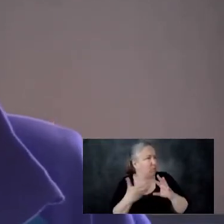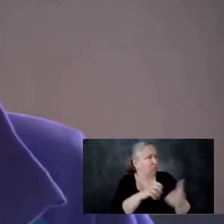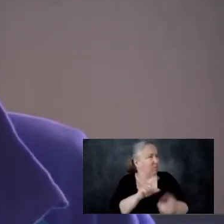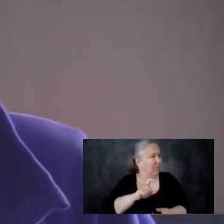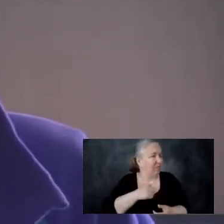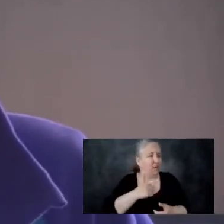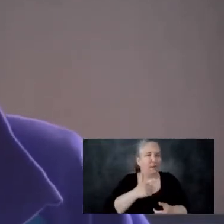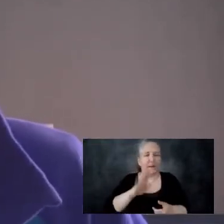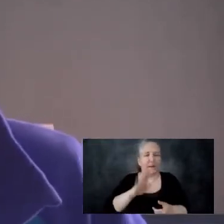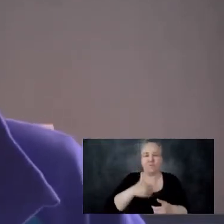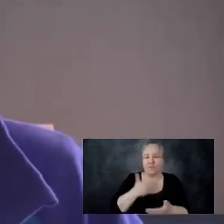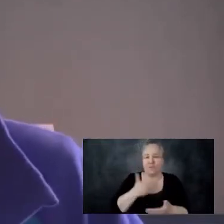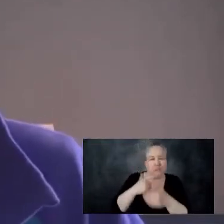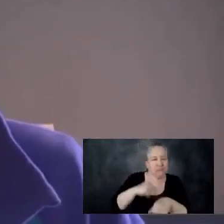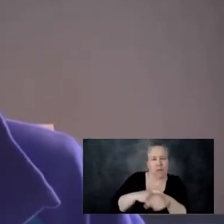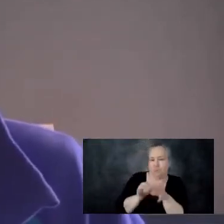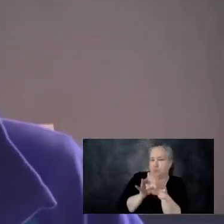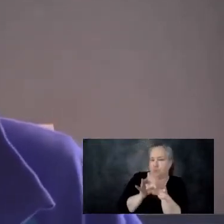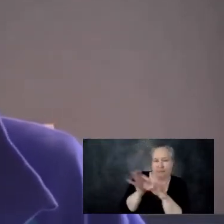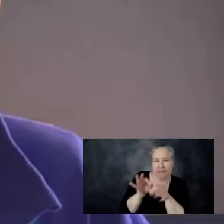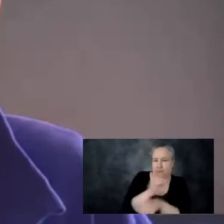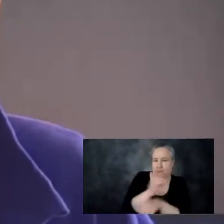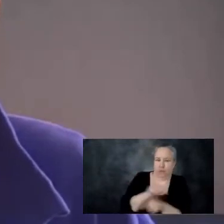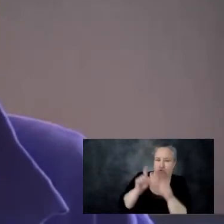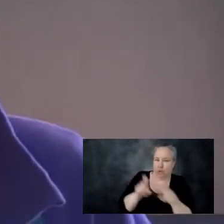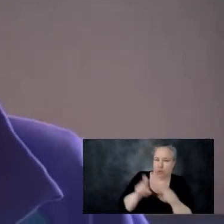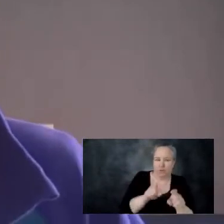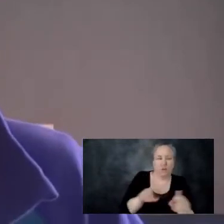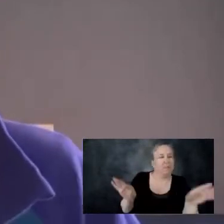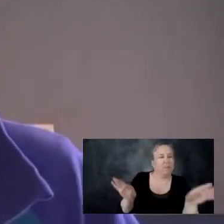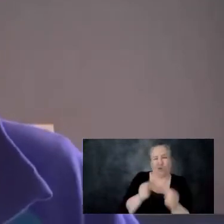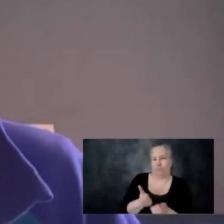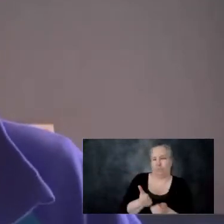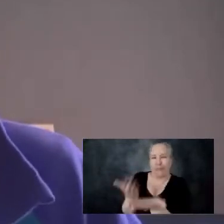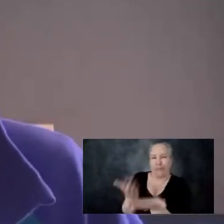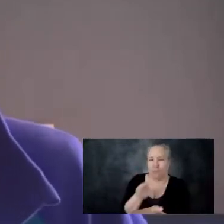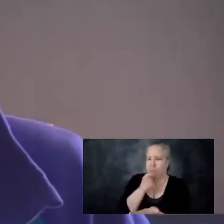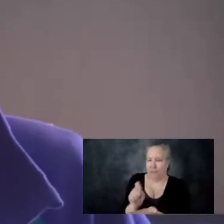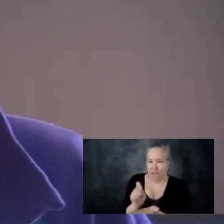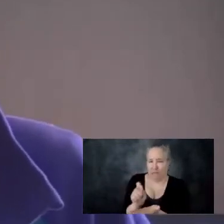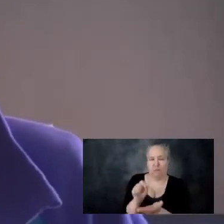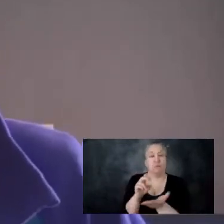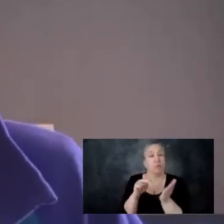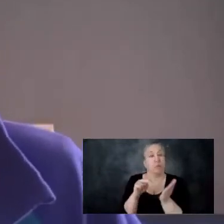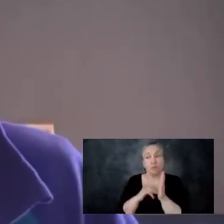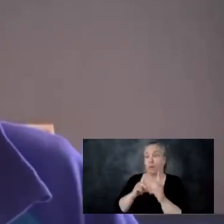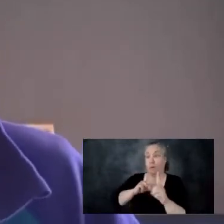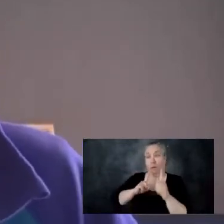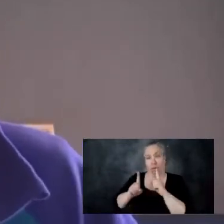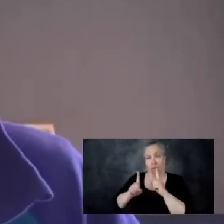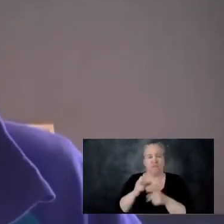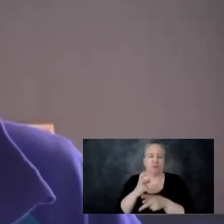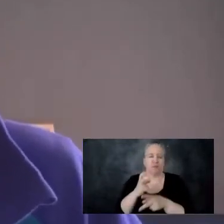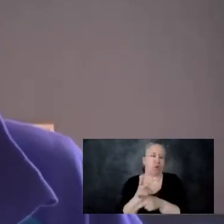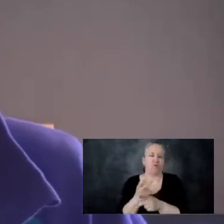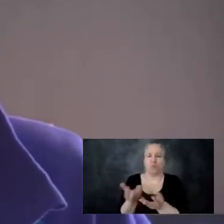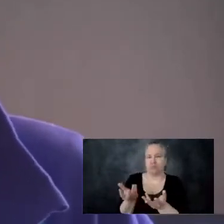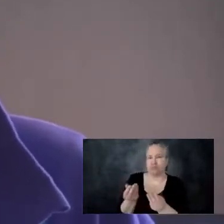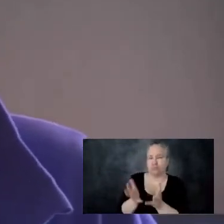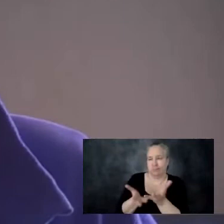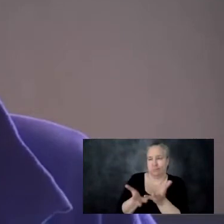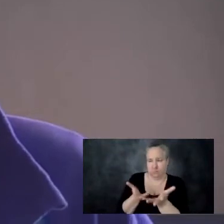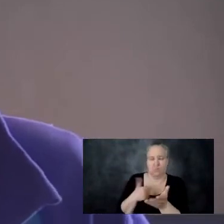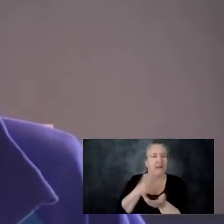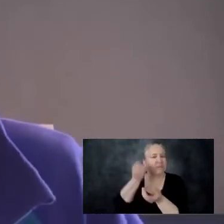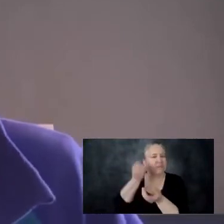to talk about clinical trials, but it's always important to bring them up. So this has to be a very delicate conversation and really a very